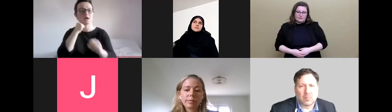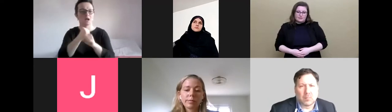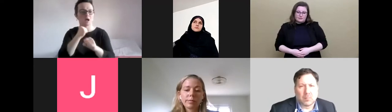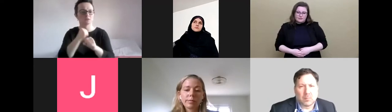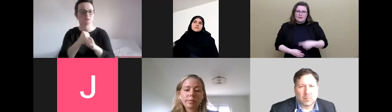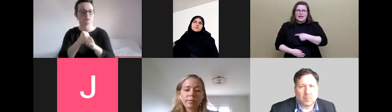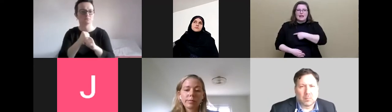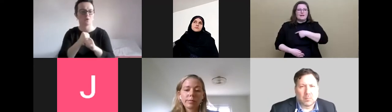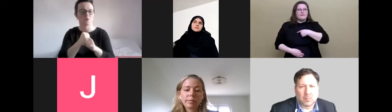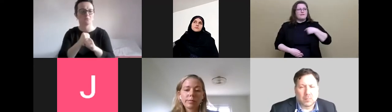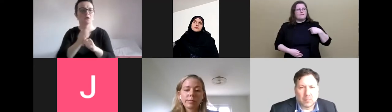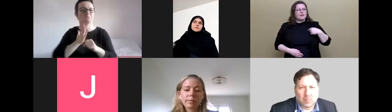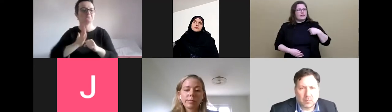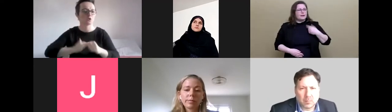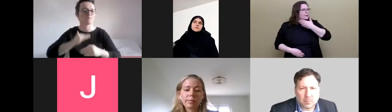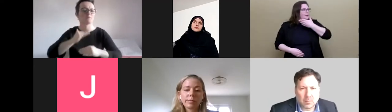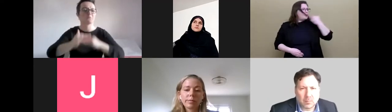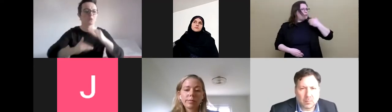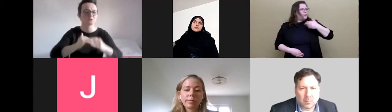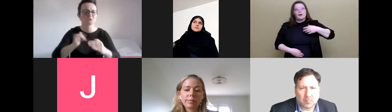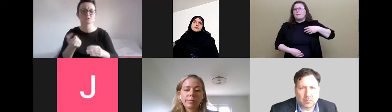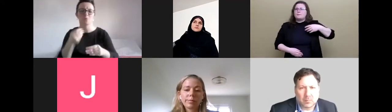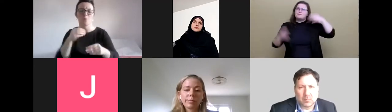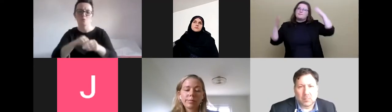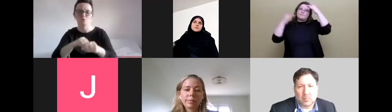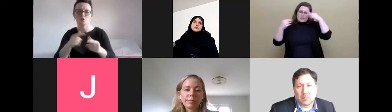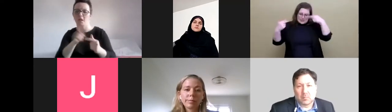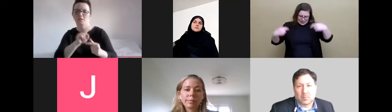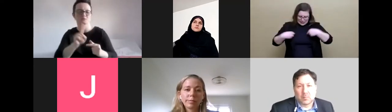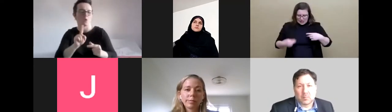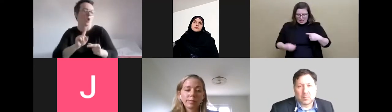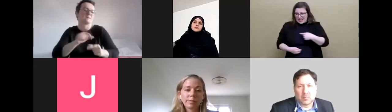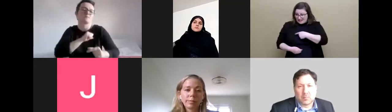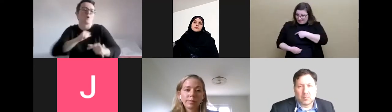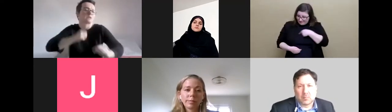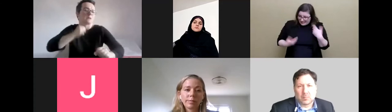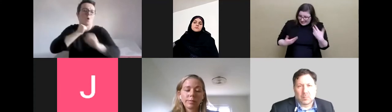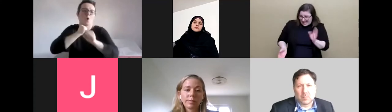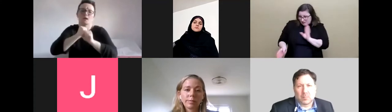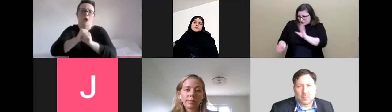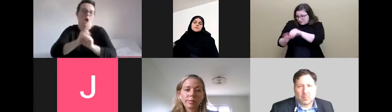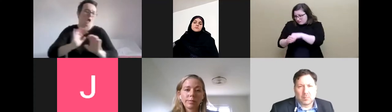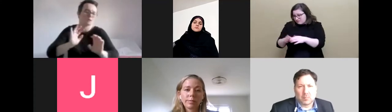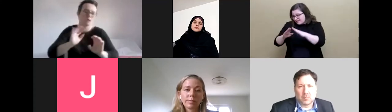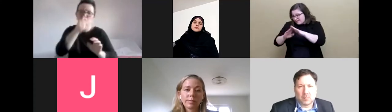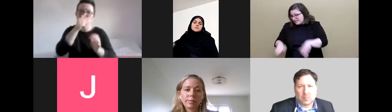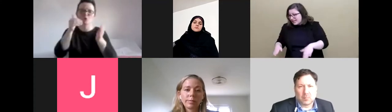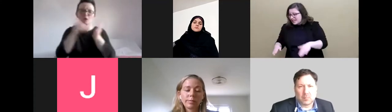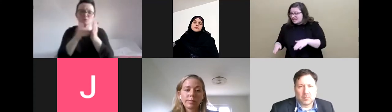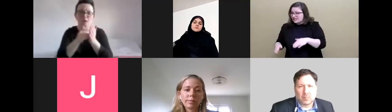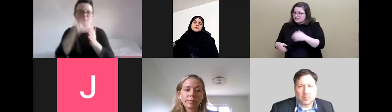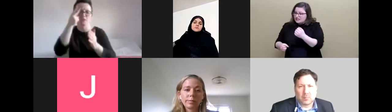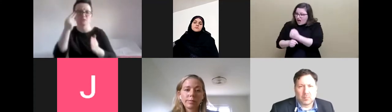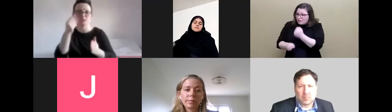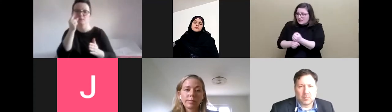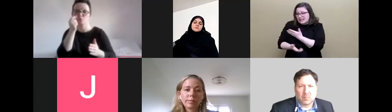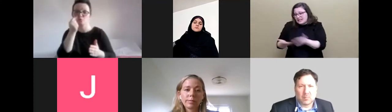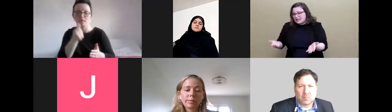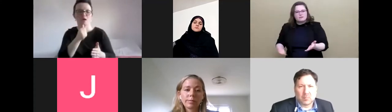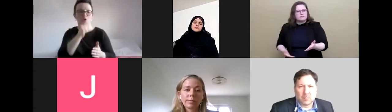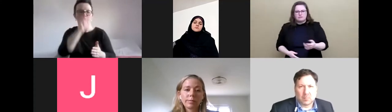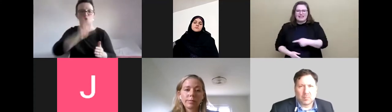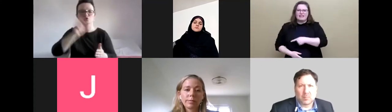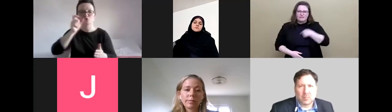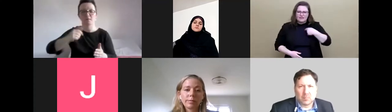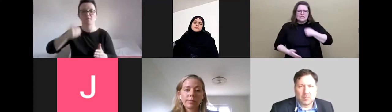We're not thinking about whether we were included in the peace building processes or not. We worked on